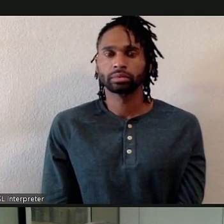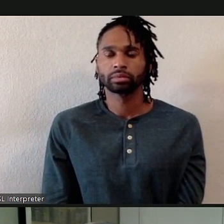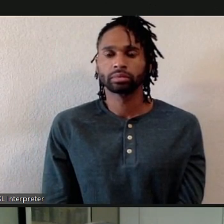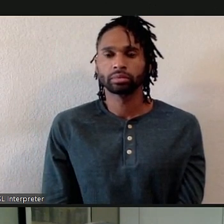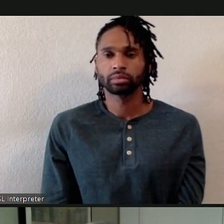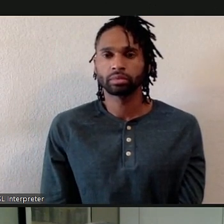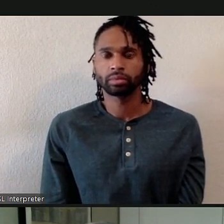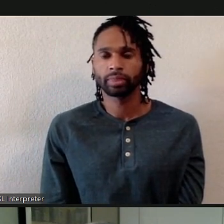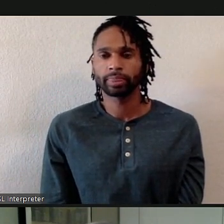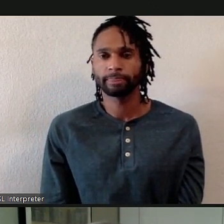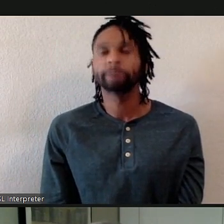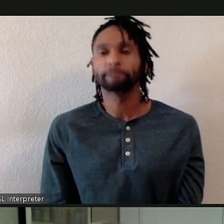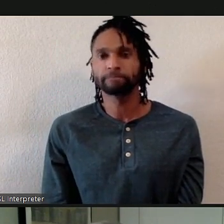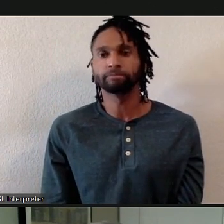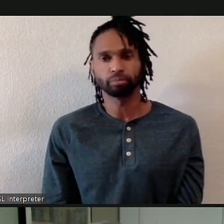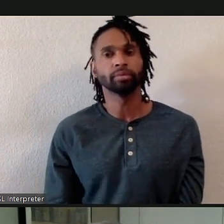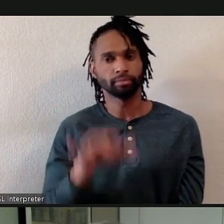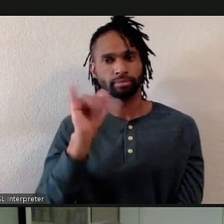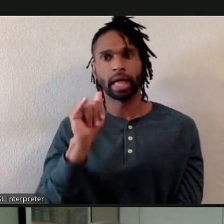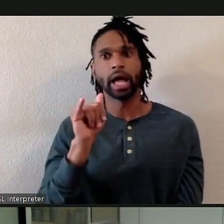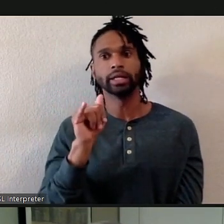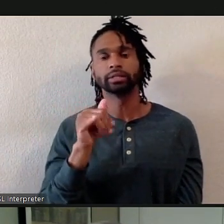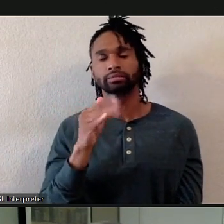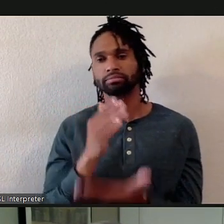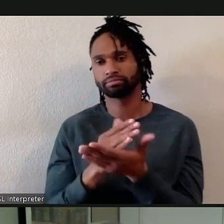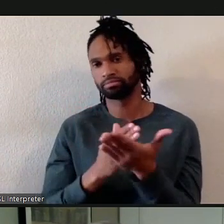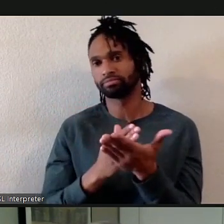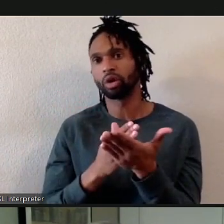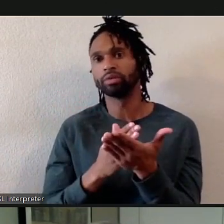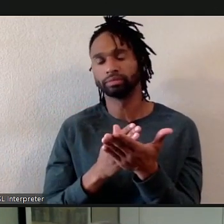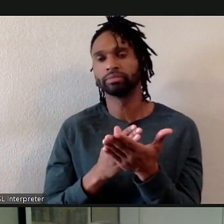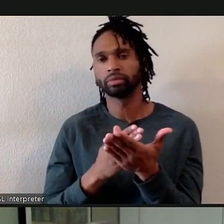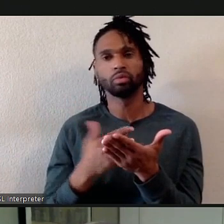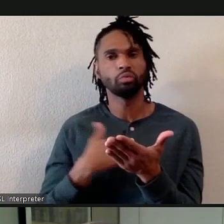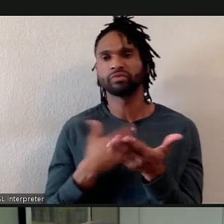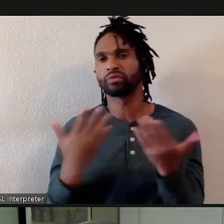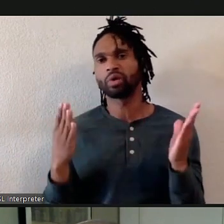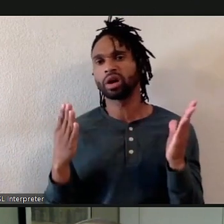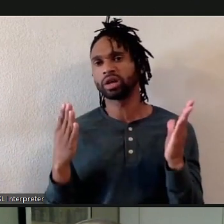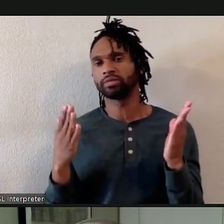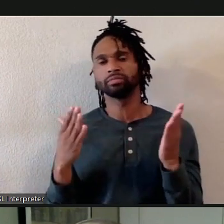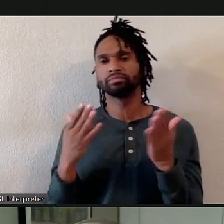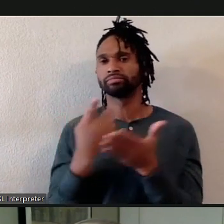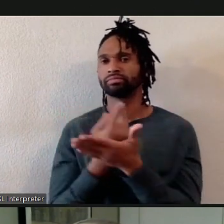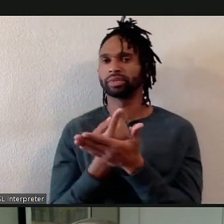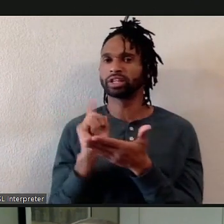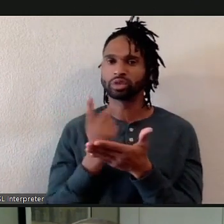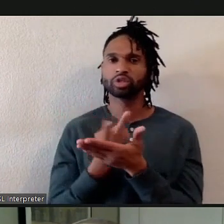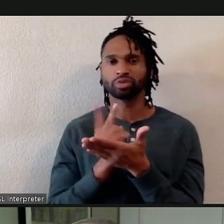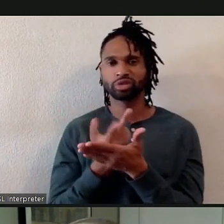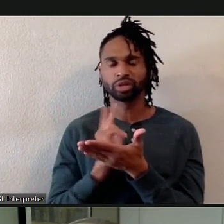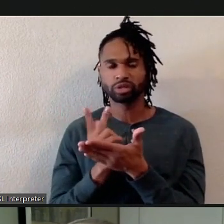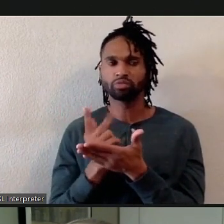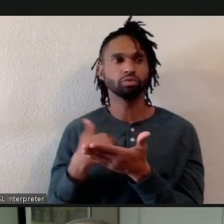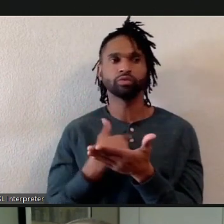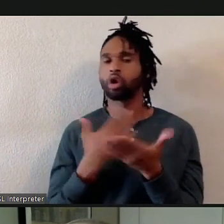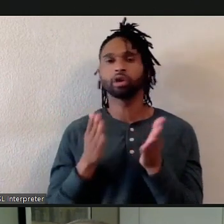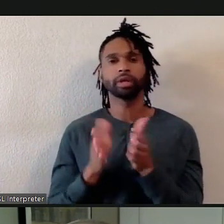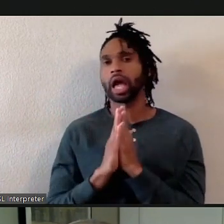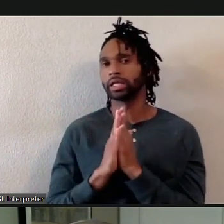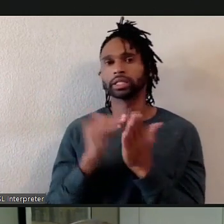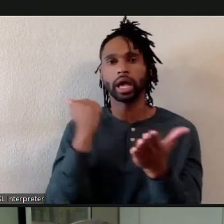I'd say it's certainly a factor. We've already, over the last weeks, been asked to help with hospitals